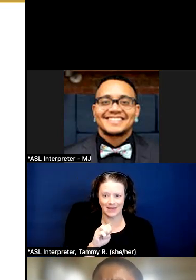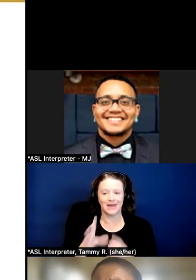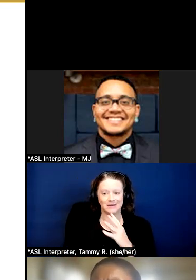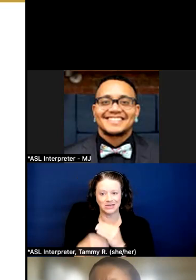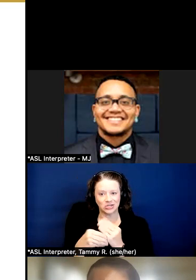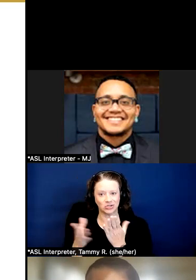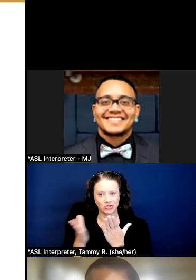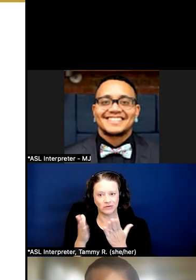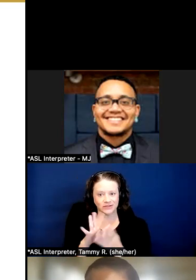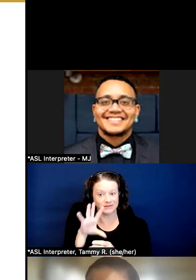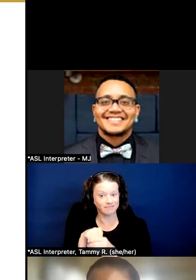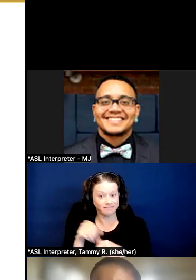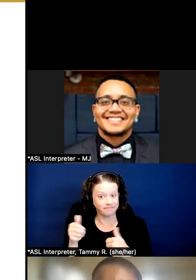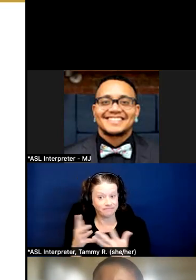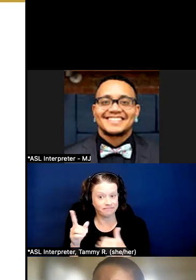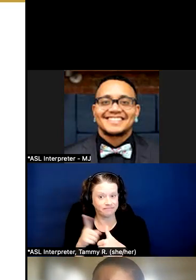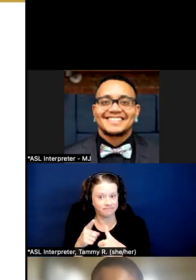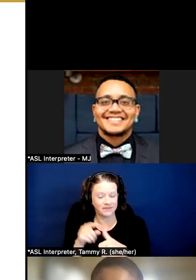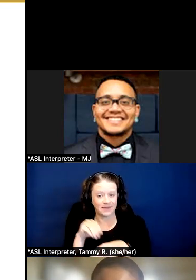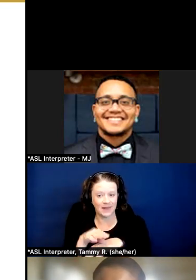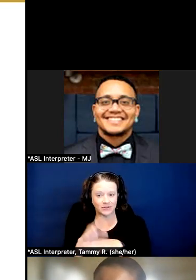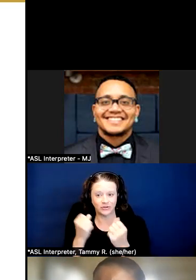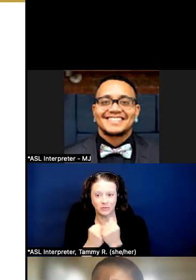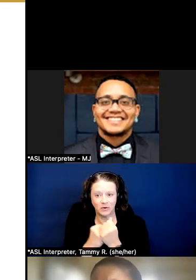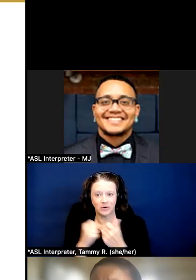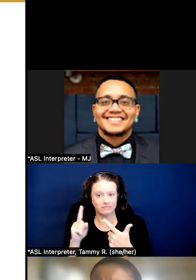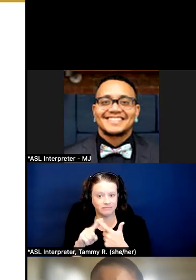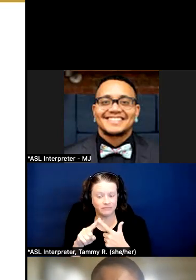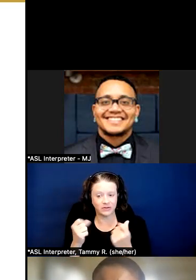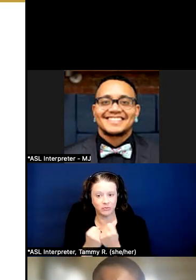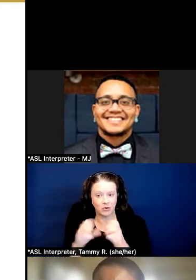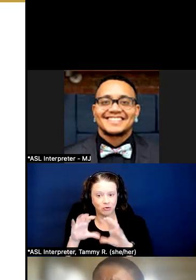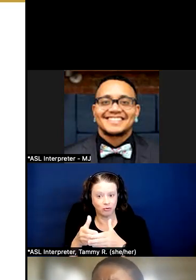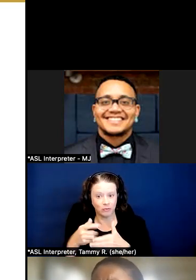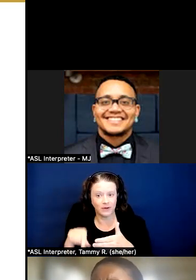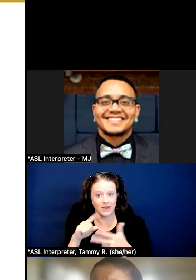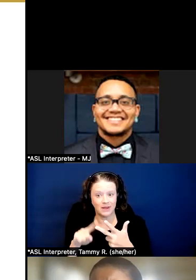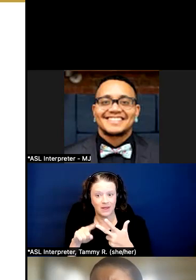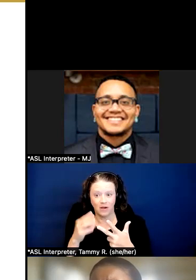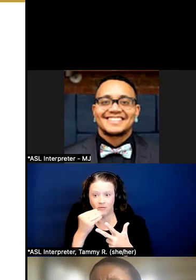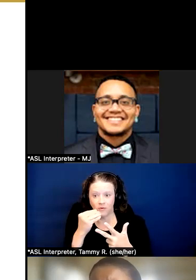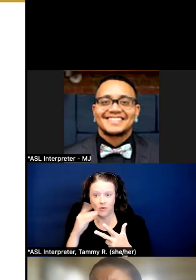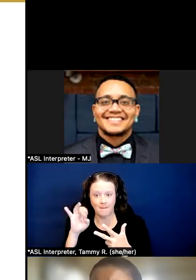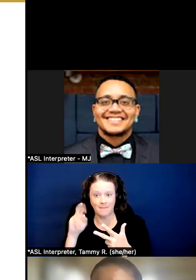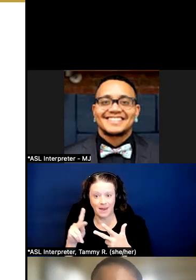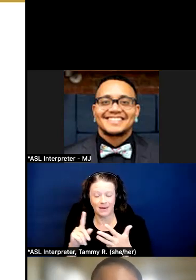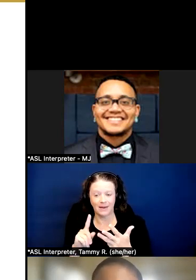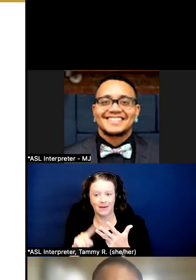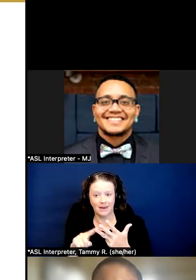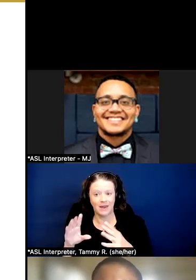which include counseling support, a support group, they have a food bank, and a free clothing